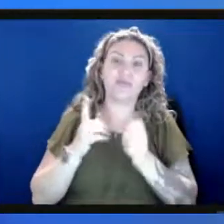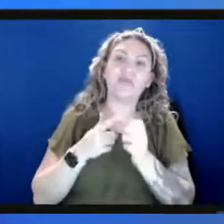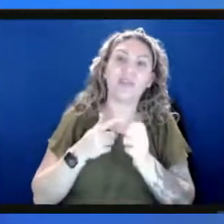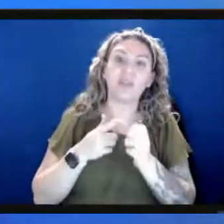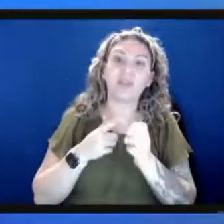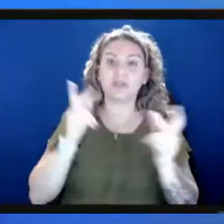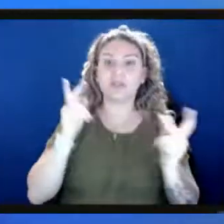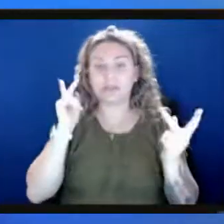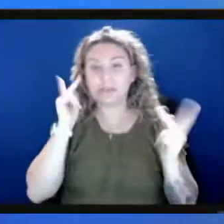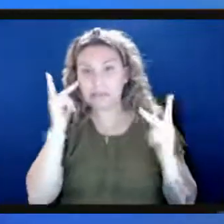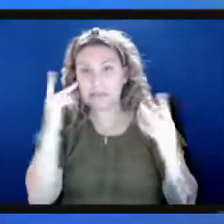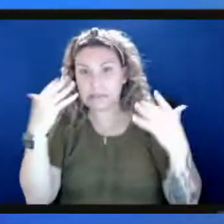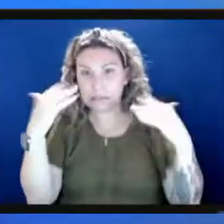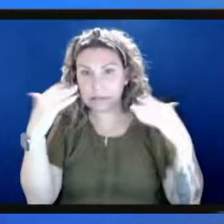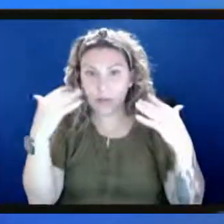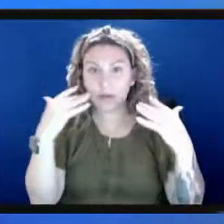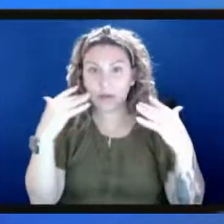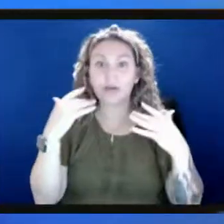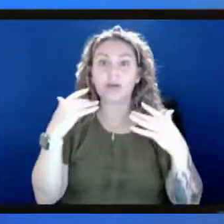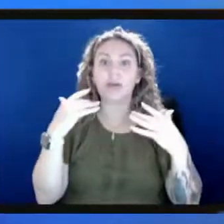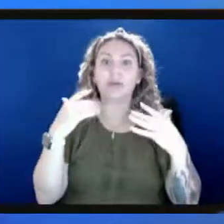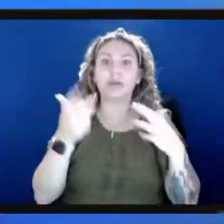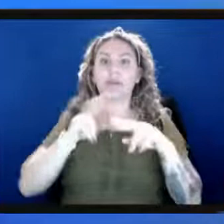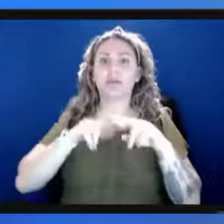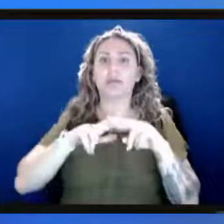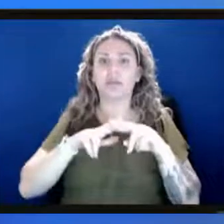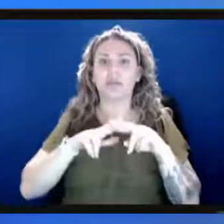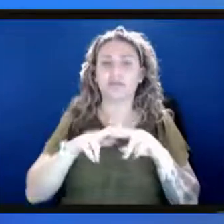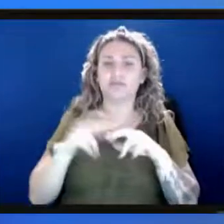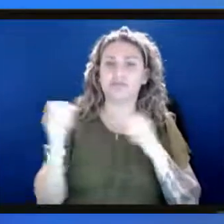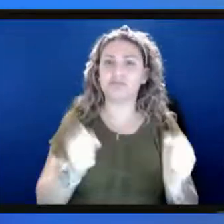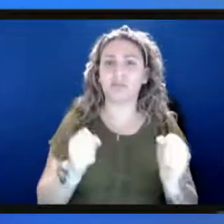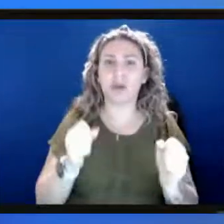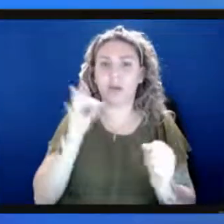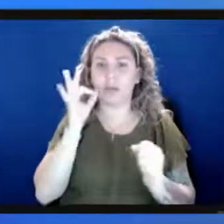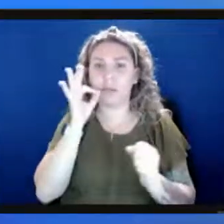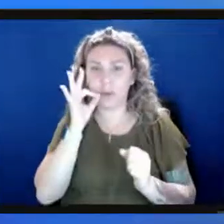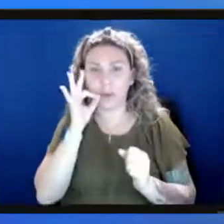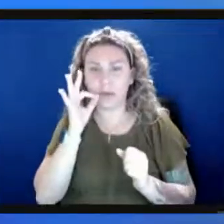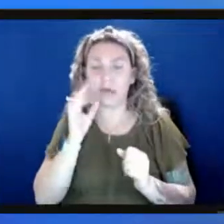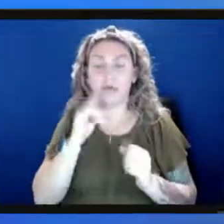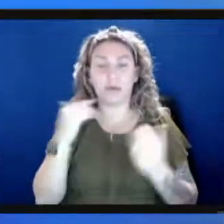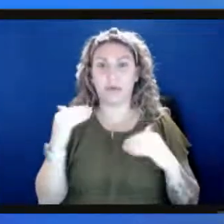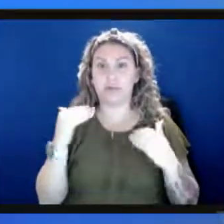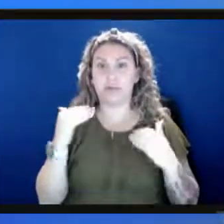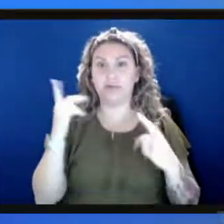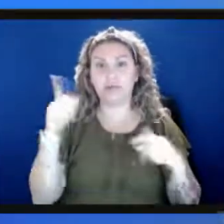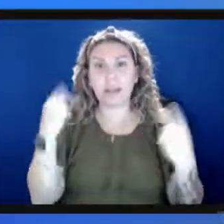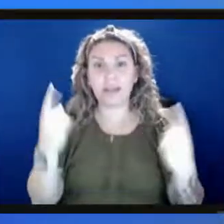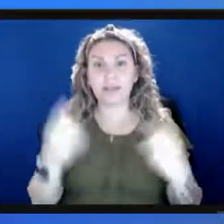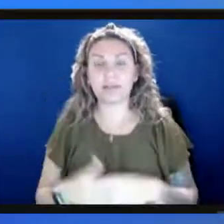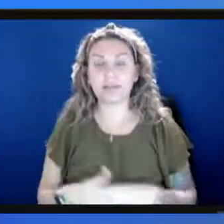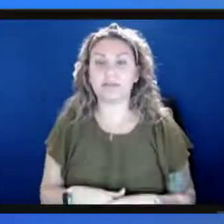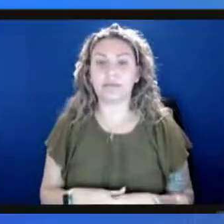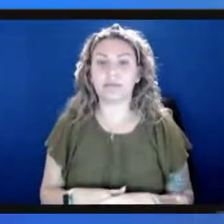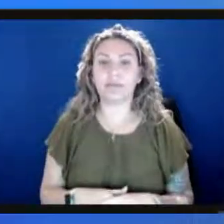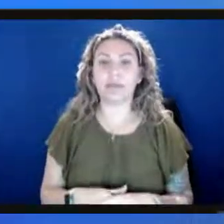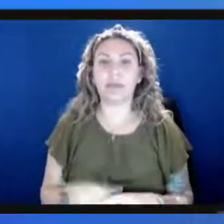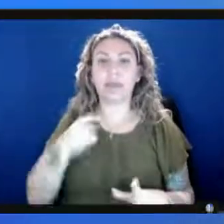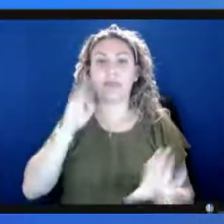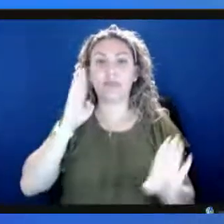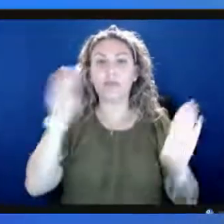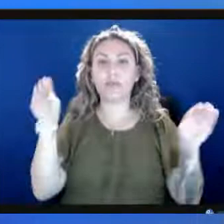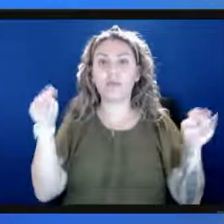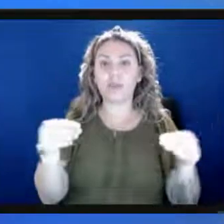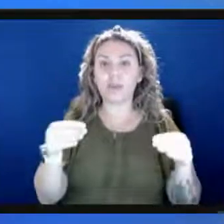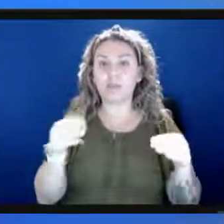psychosis exacerbated by really high potency marijuana use has been extraordinary. So we're focusing right now talking about opiates. We want to